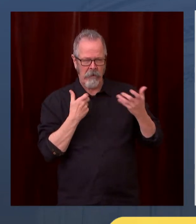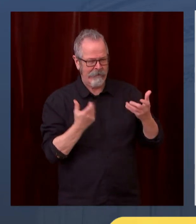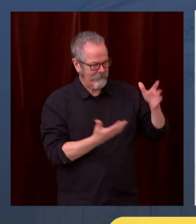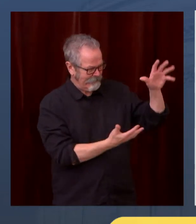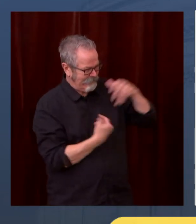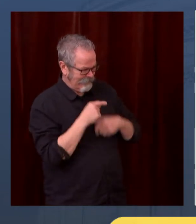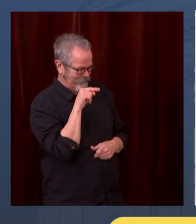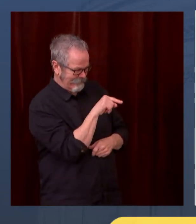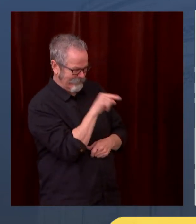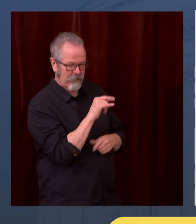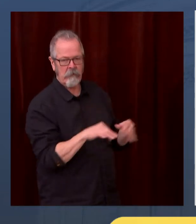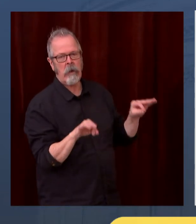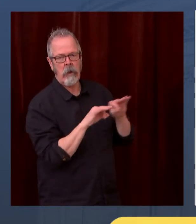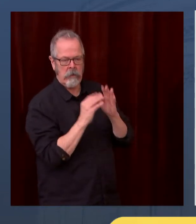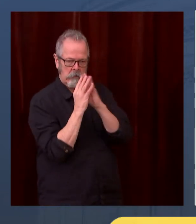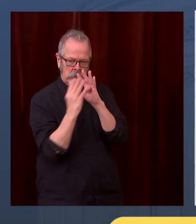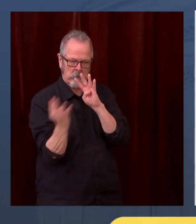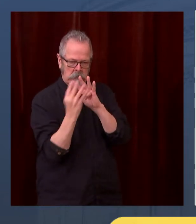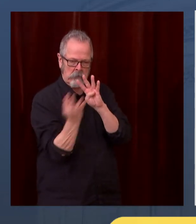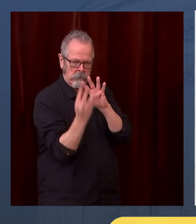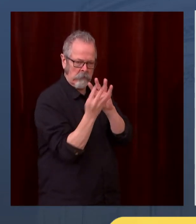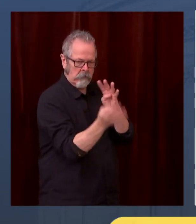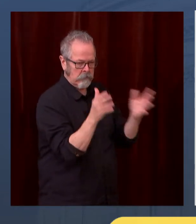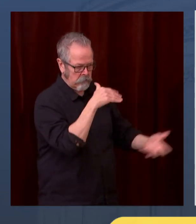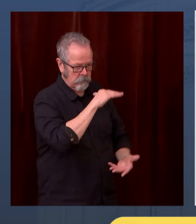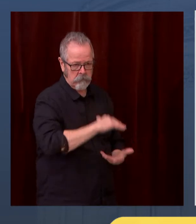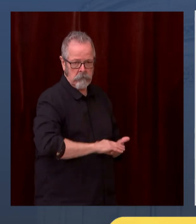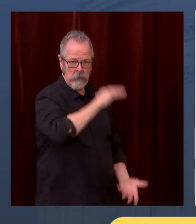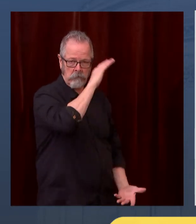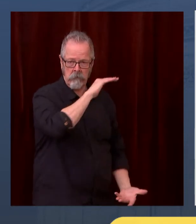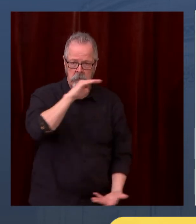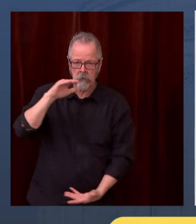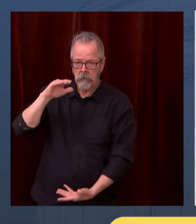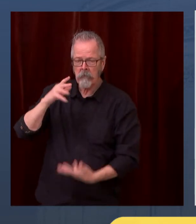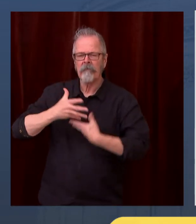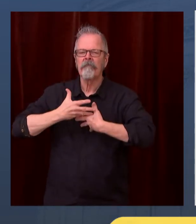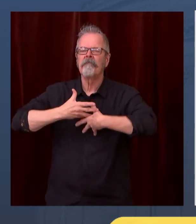of vaccines that are coming into the state compared to what